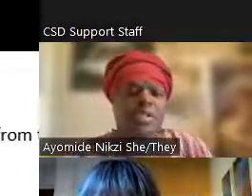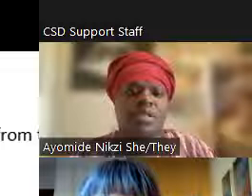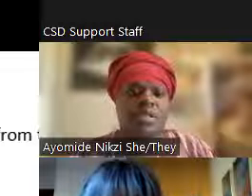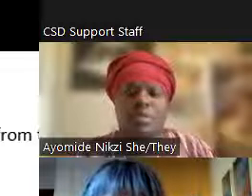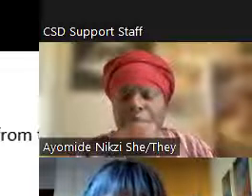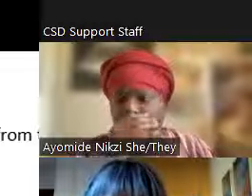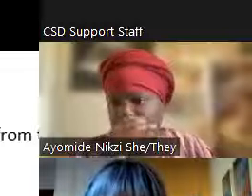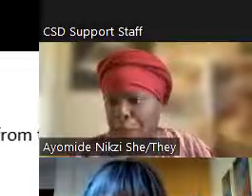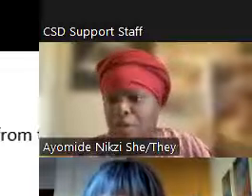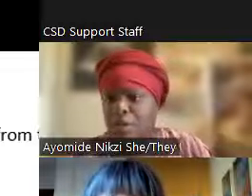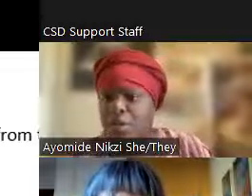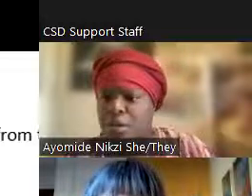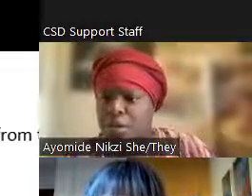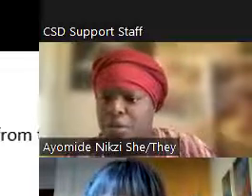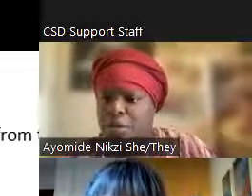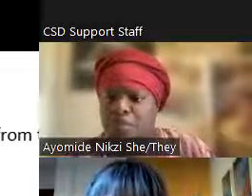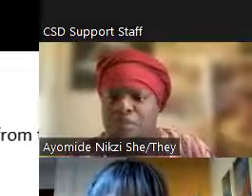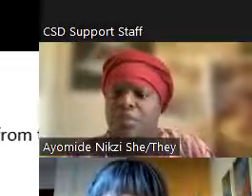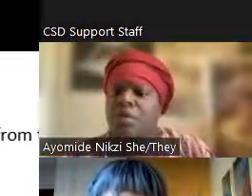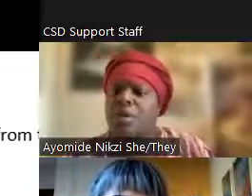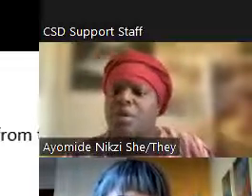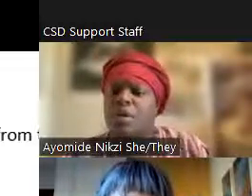I can read this into public record. Thank you.